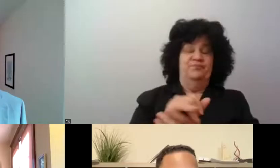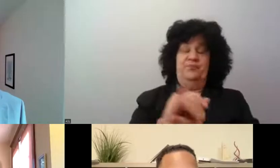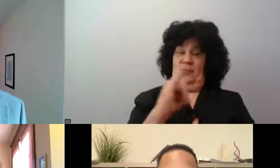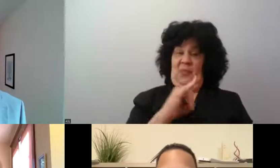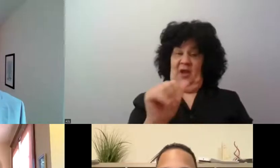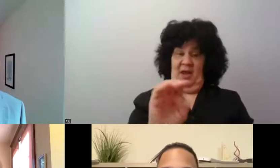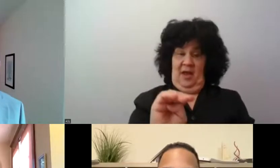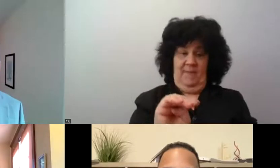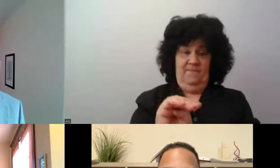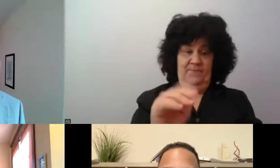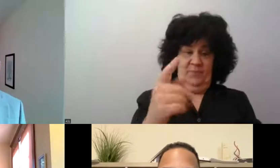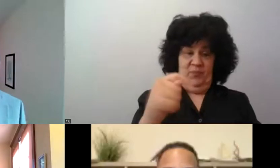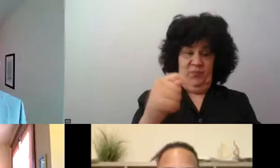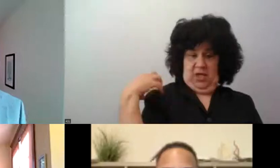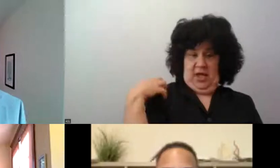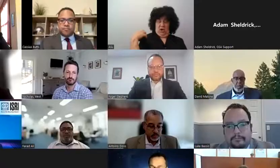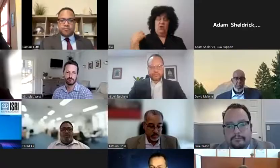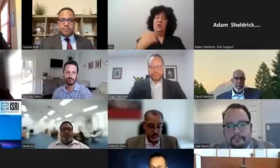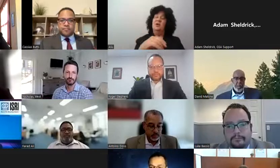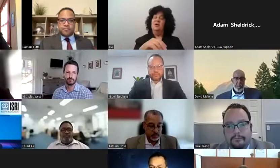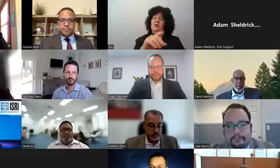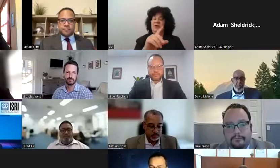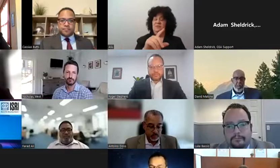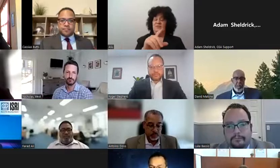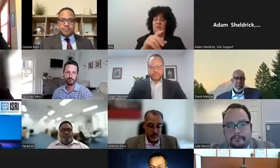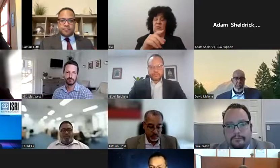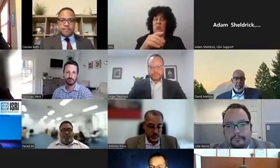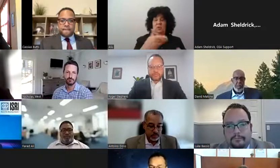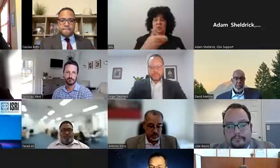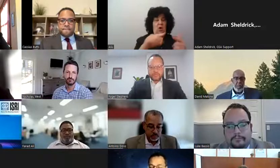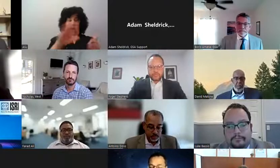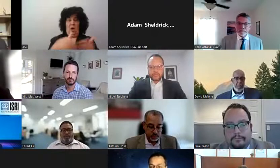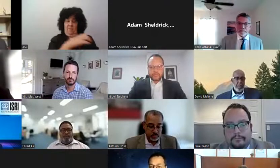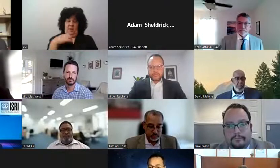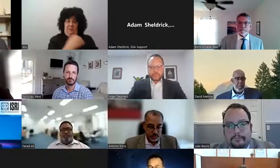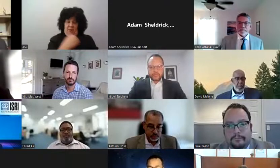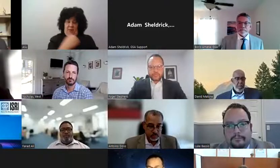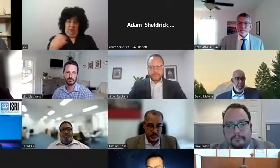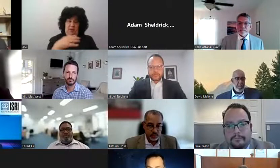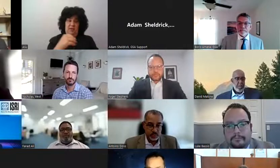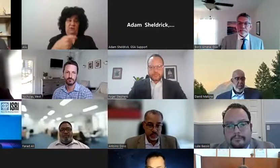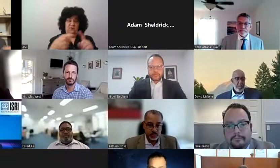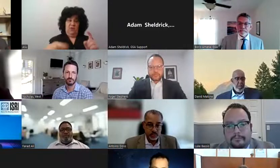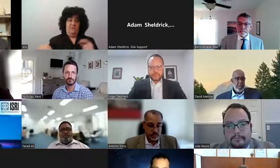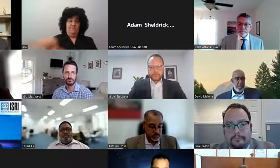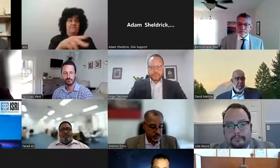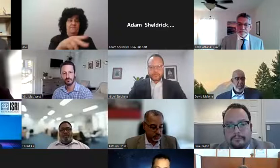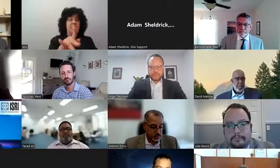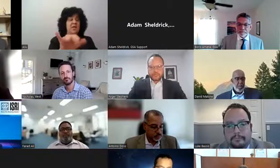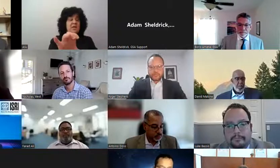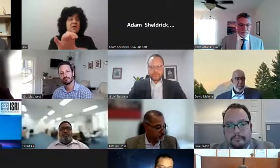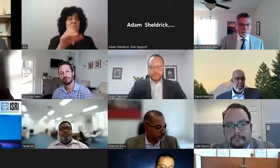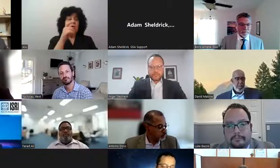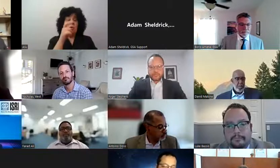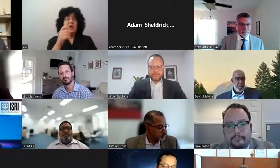Cribb. I am the chair of the GAPFAC. Welcome all of our committee members and also those of you from the public who are dedicating your